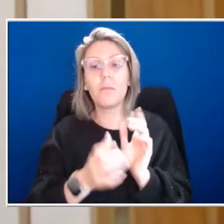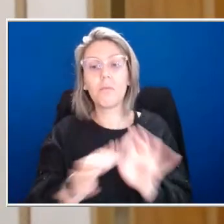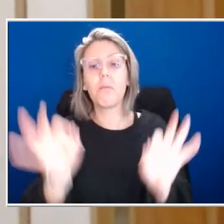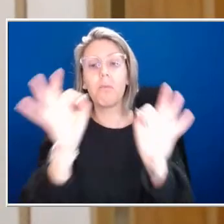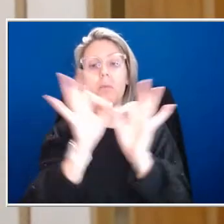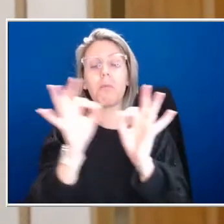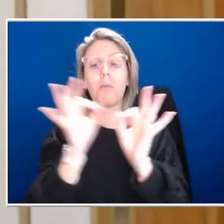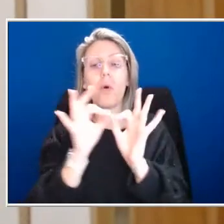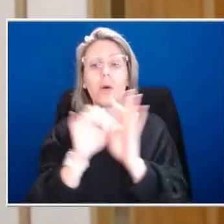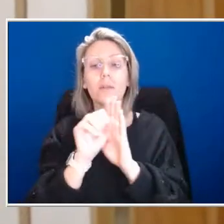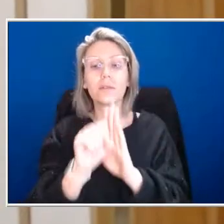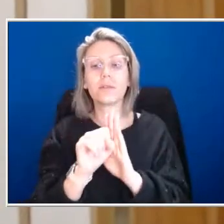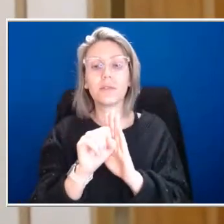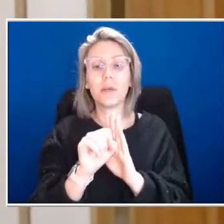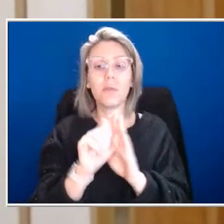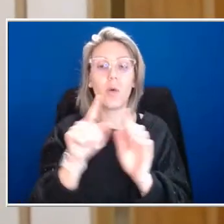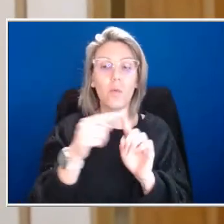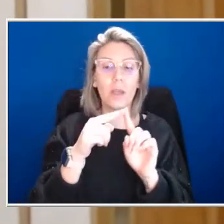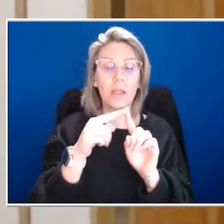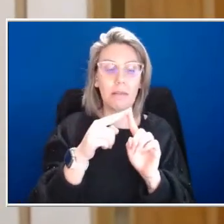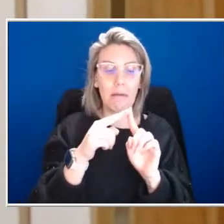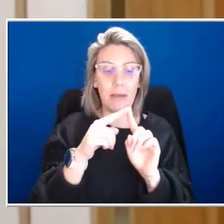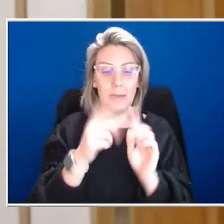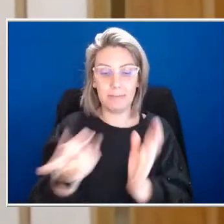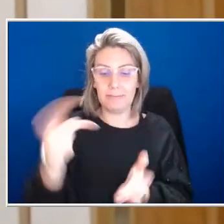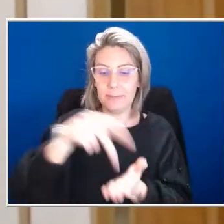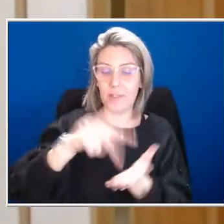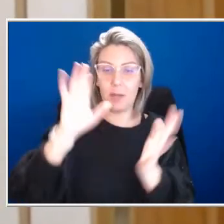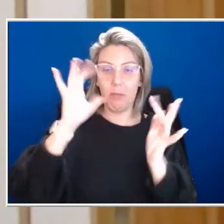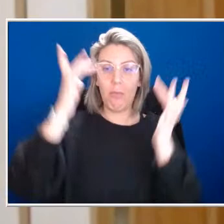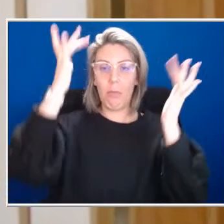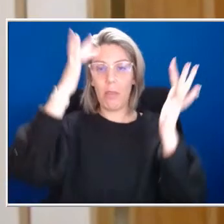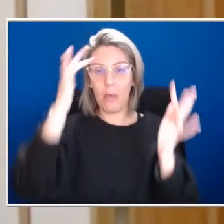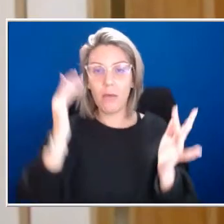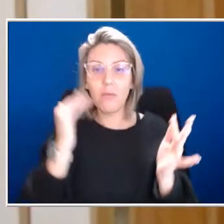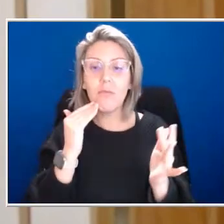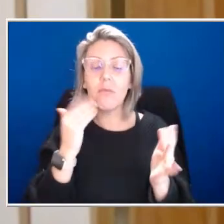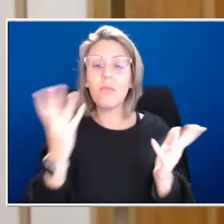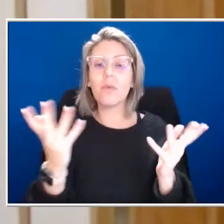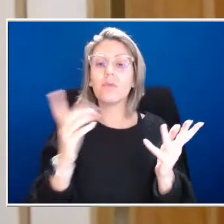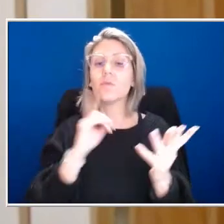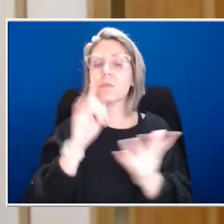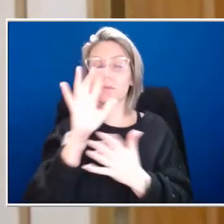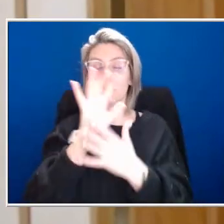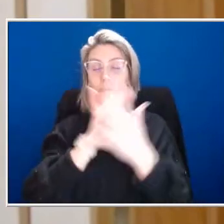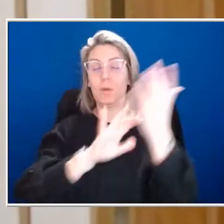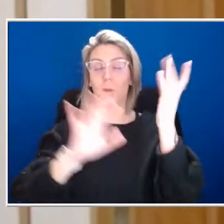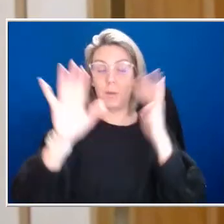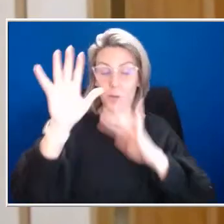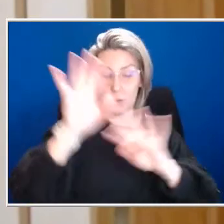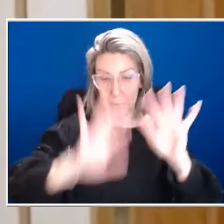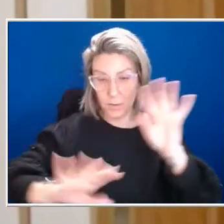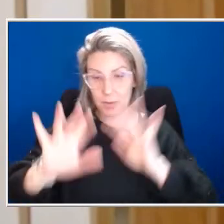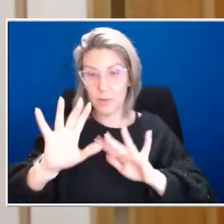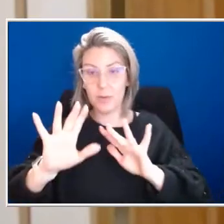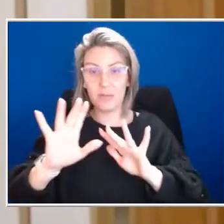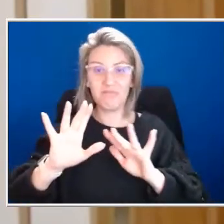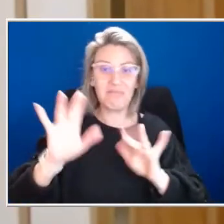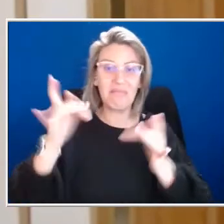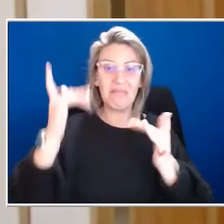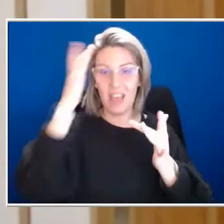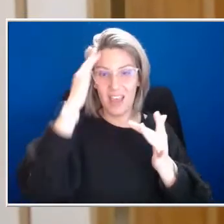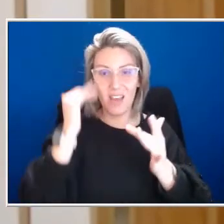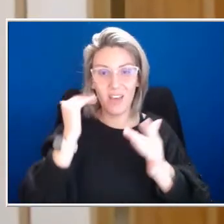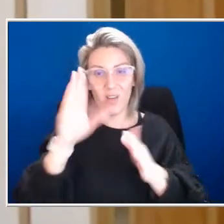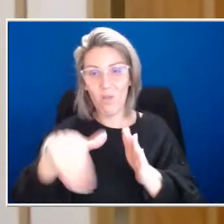lightheadedness when they stand up. We call it dysautonomia. They are very dizzy, very lightheaded all the time. I think these are